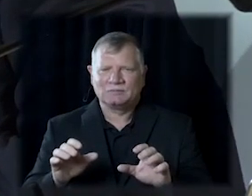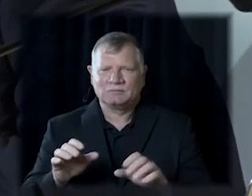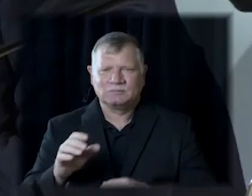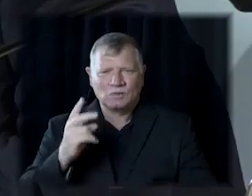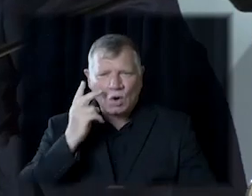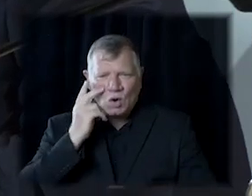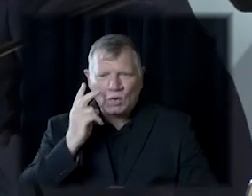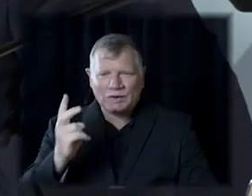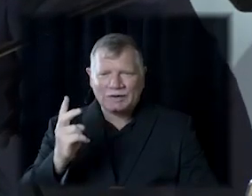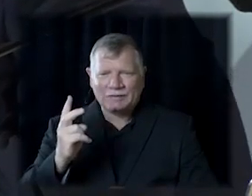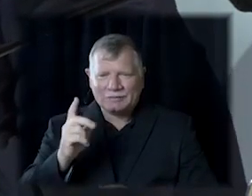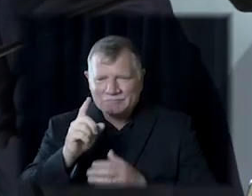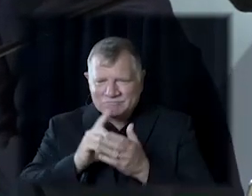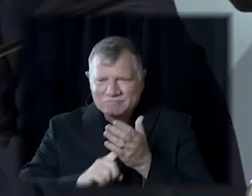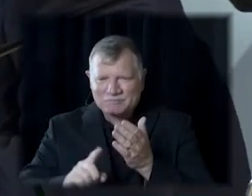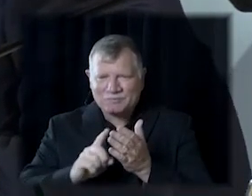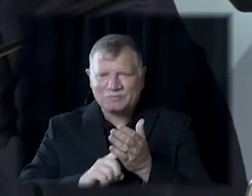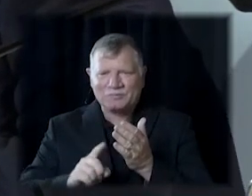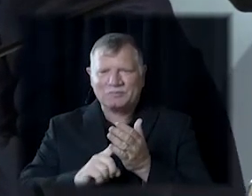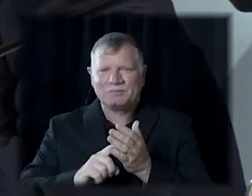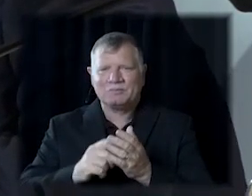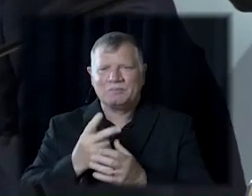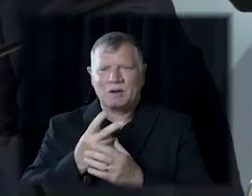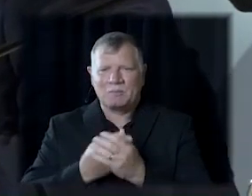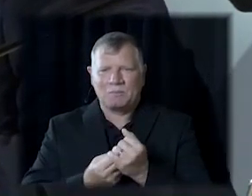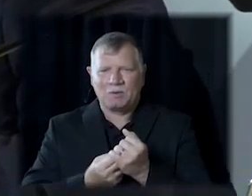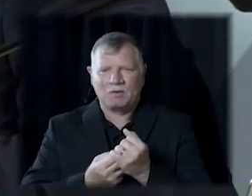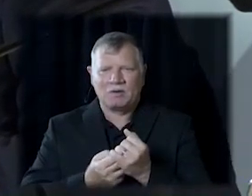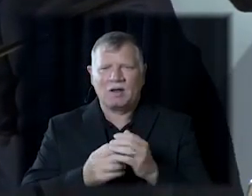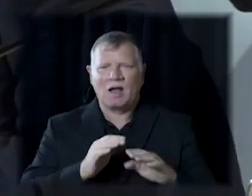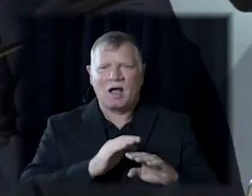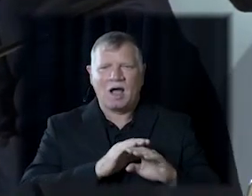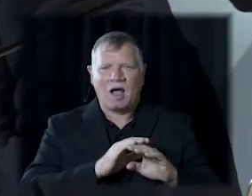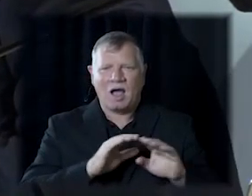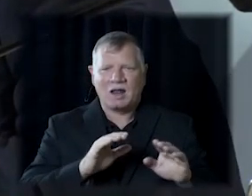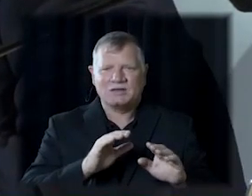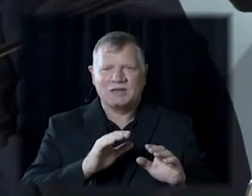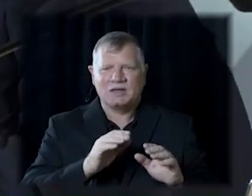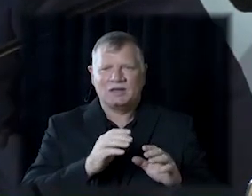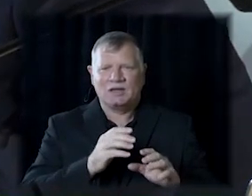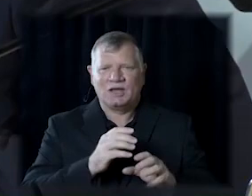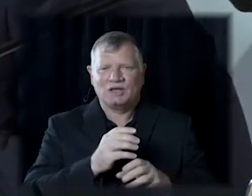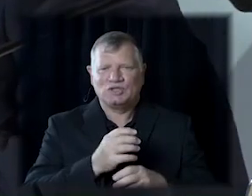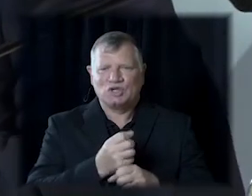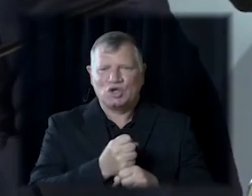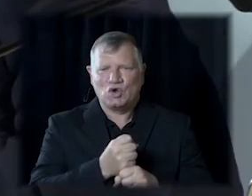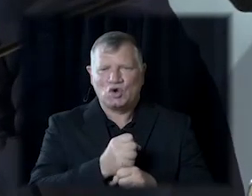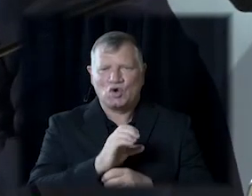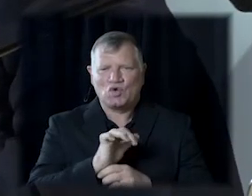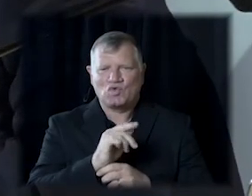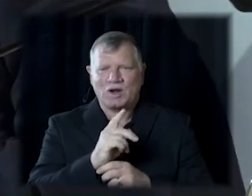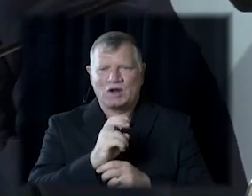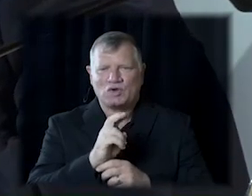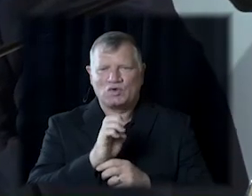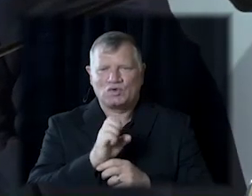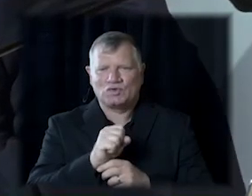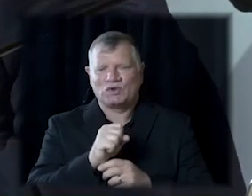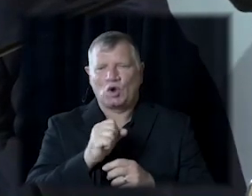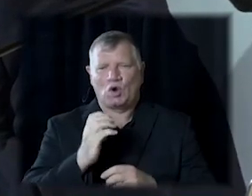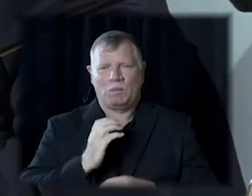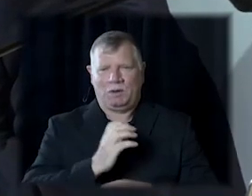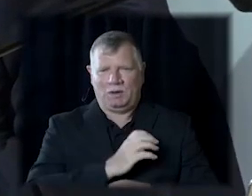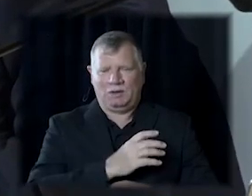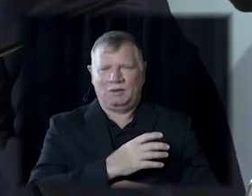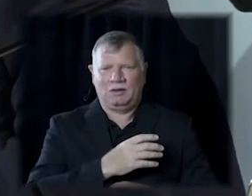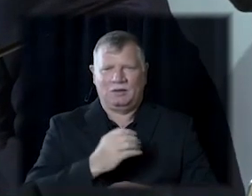looked into, investigated, et cetera, by both the Unsecured Creditors Committee as well as the Special